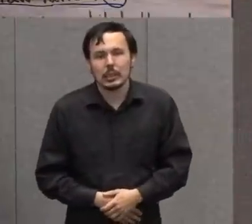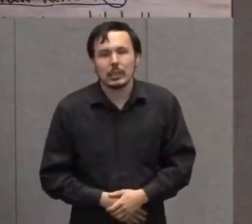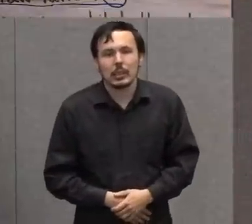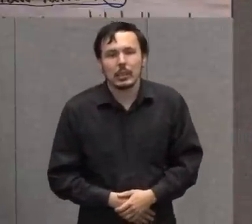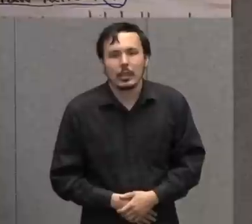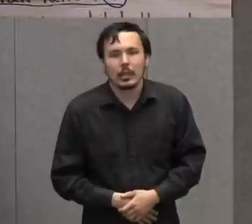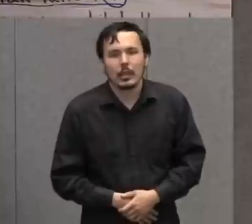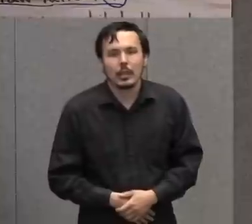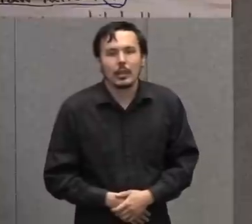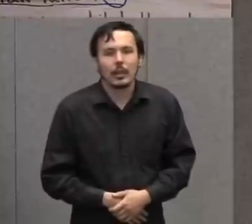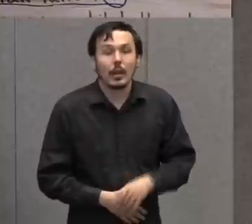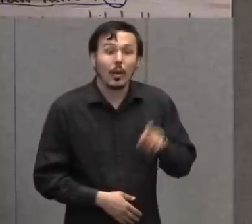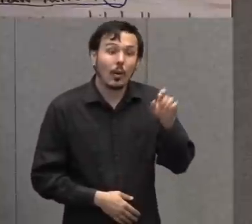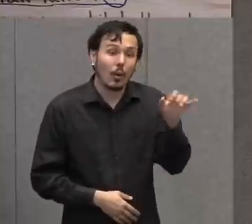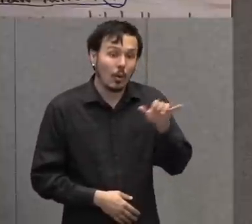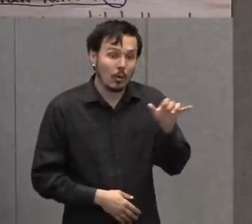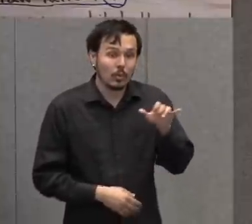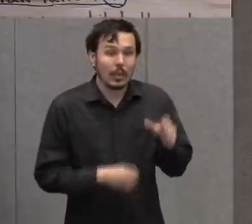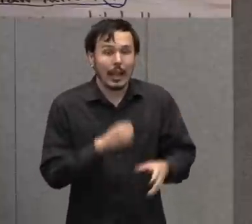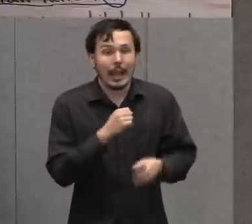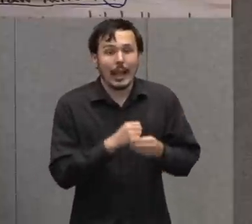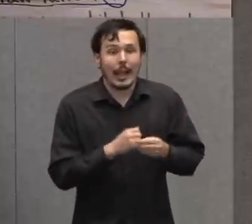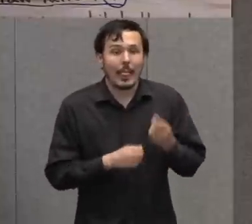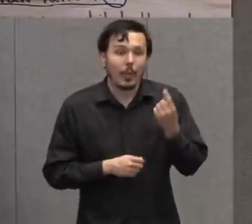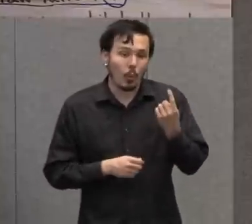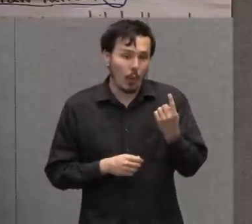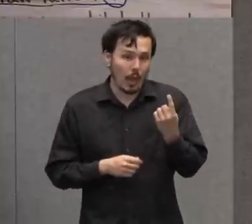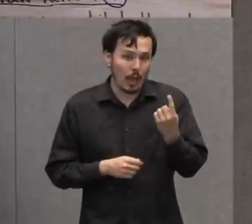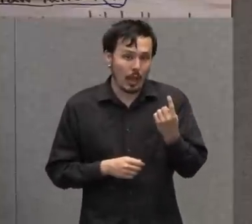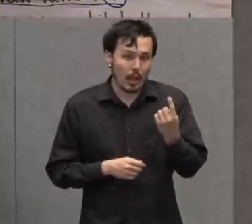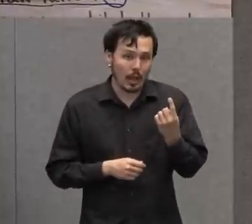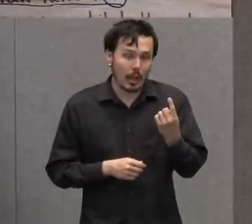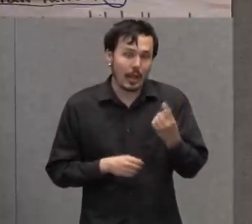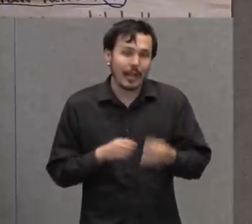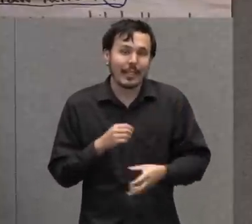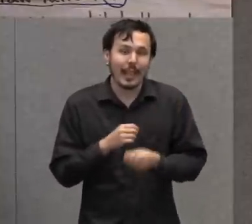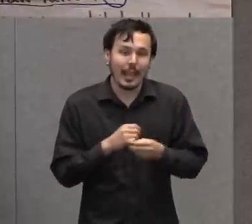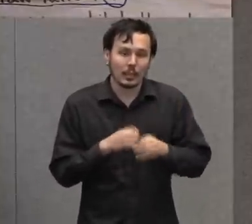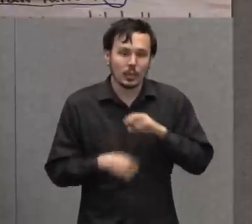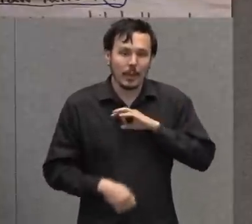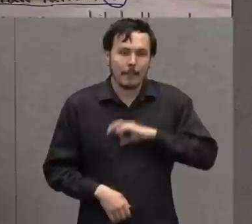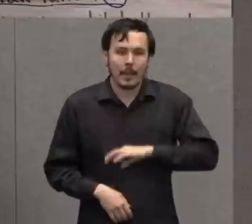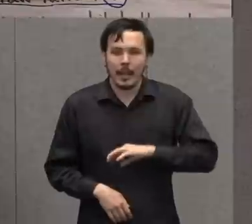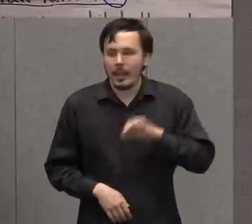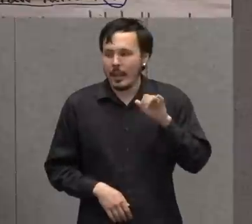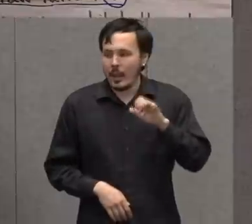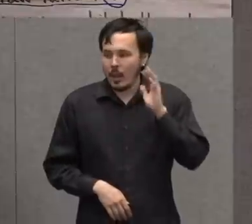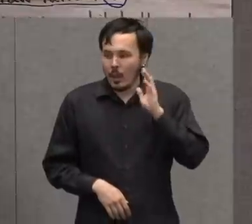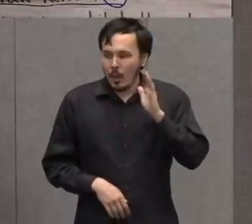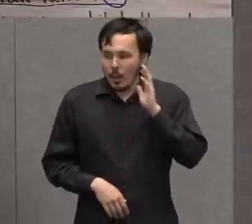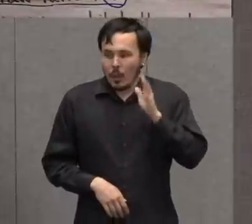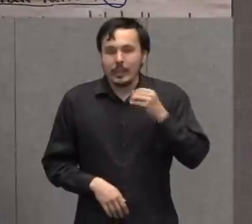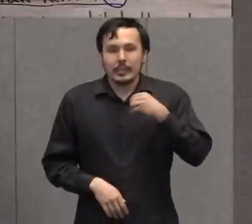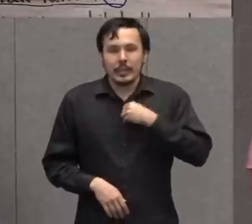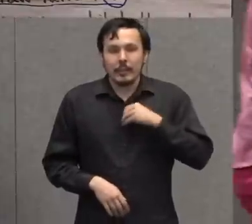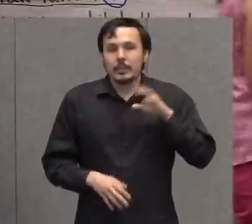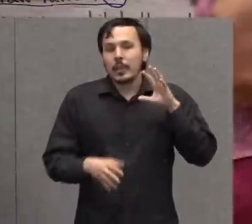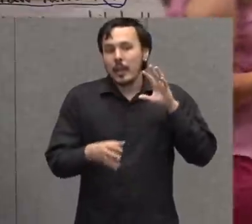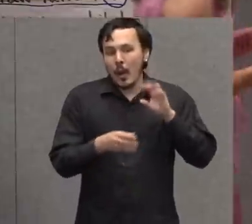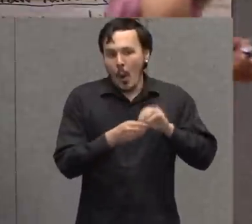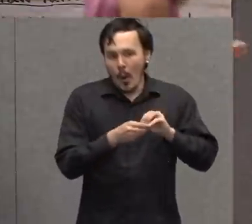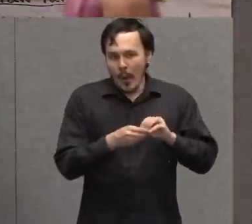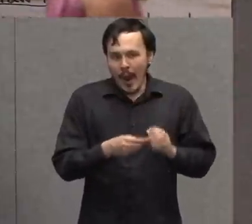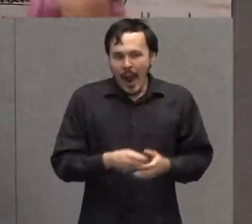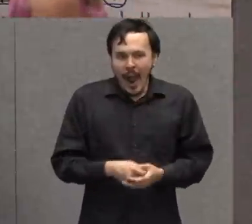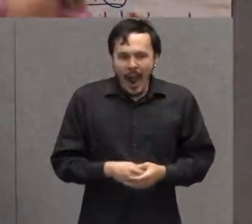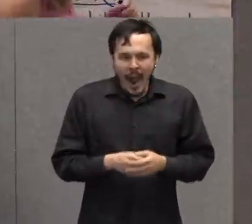We have to add in that extra one. So I'm going to add in that extra one. Will give us our total.